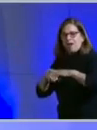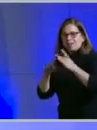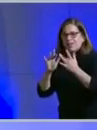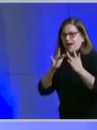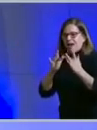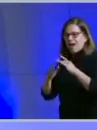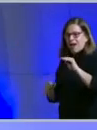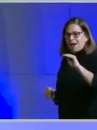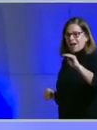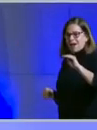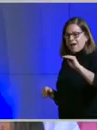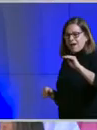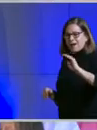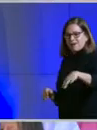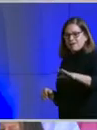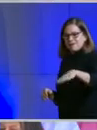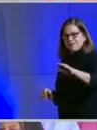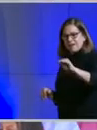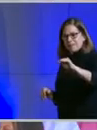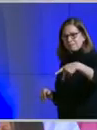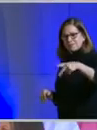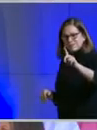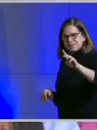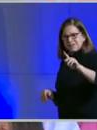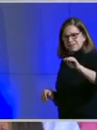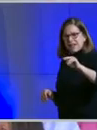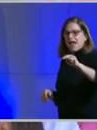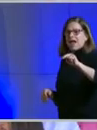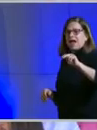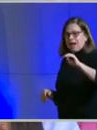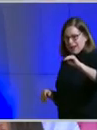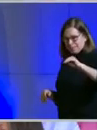mpdc.dc.gov. We'd love to have you. Thank you, Chief Newsham.